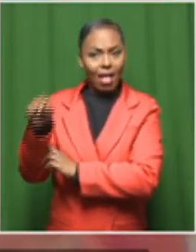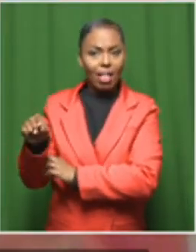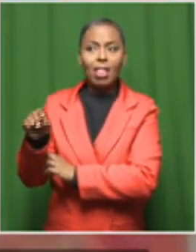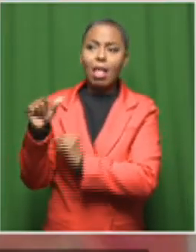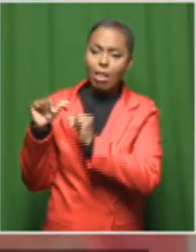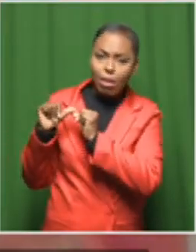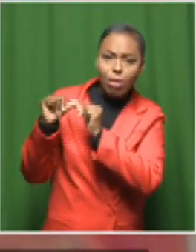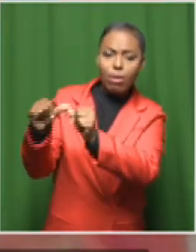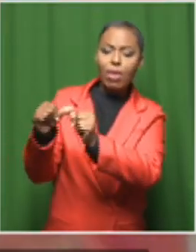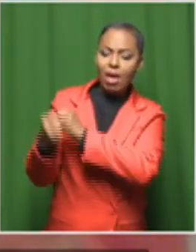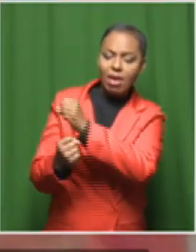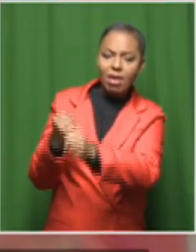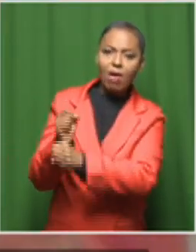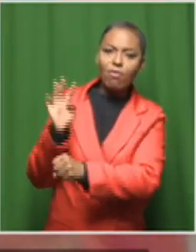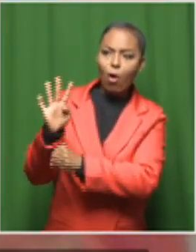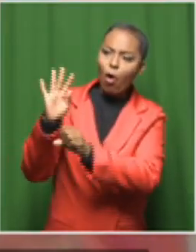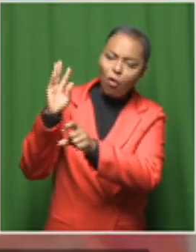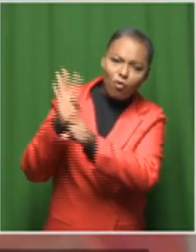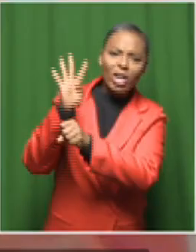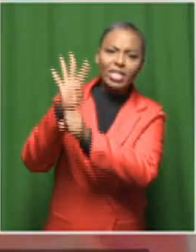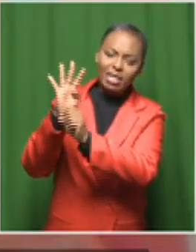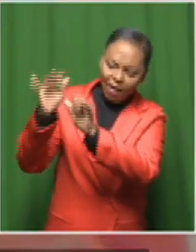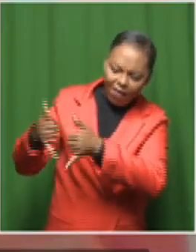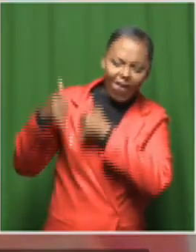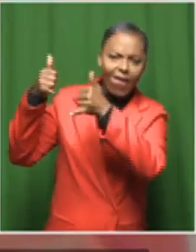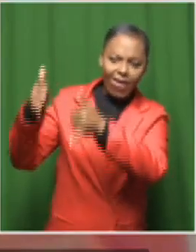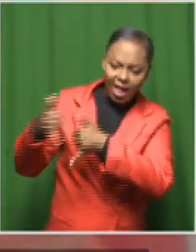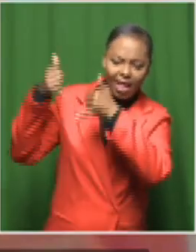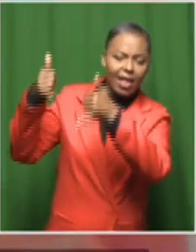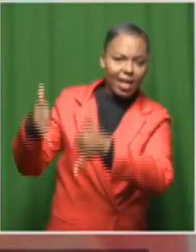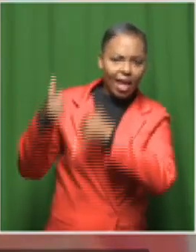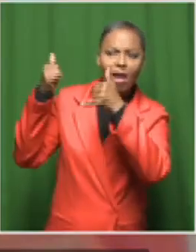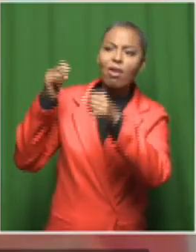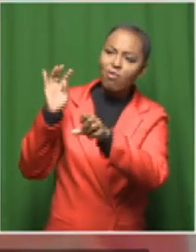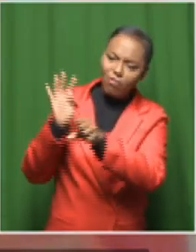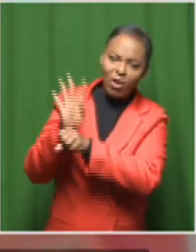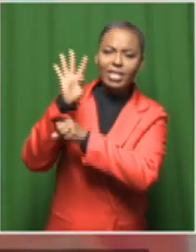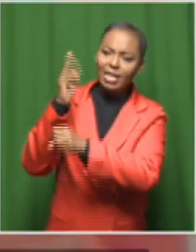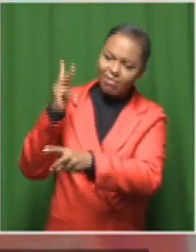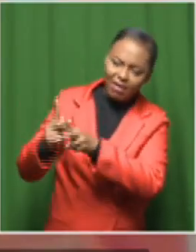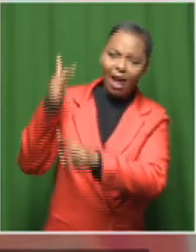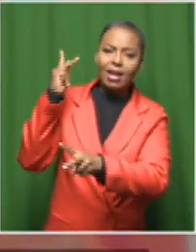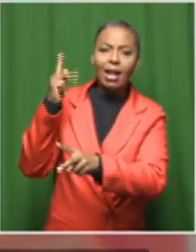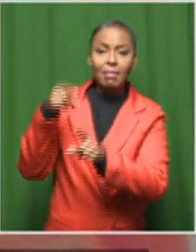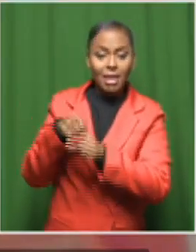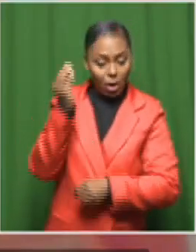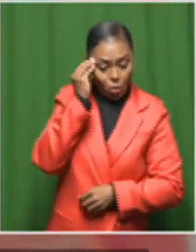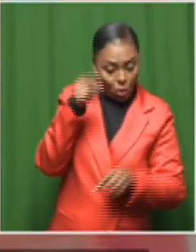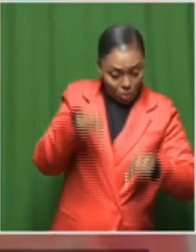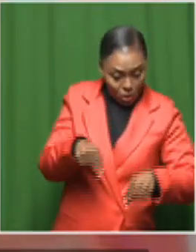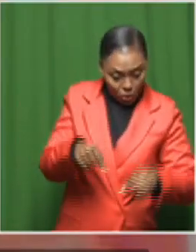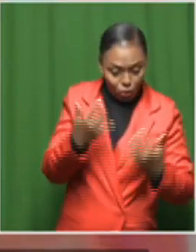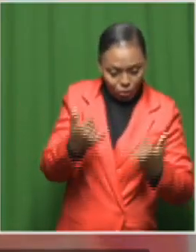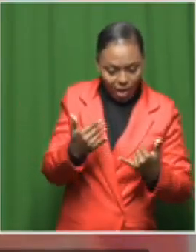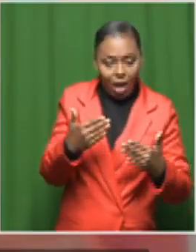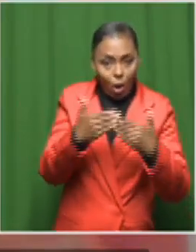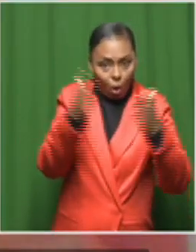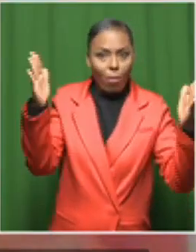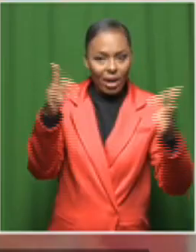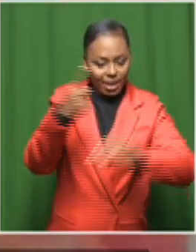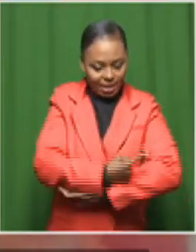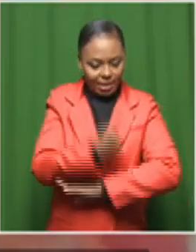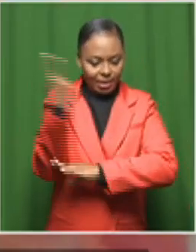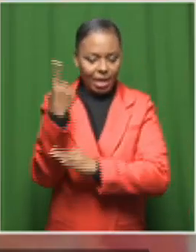for years, 14 titles in 14 finals. And I know that this afternoon after play, the opening day, they're going to be honoring him.